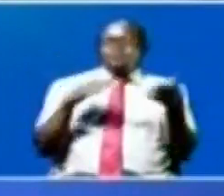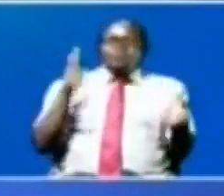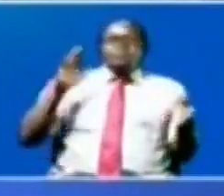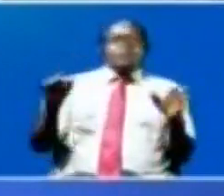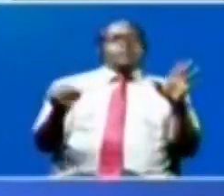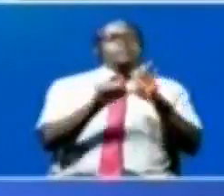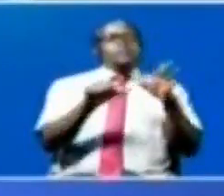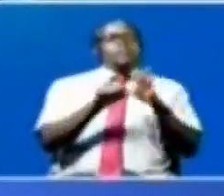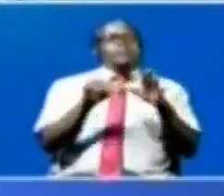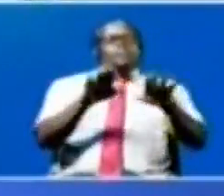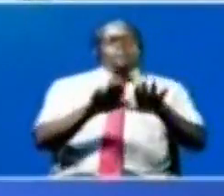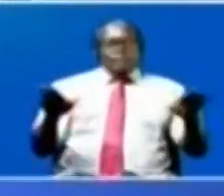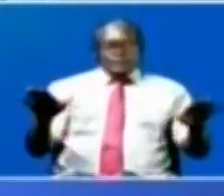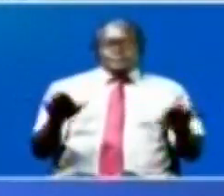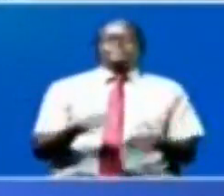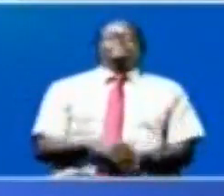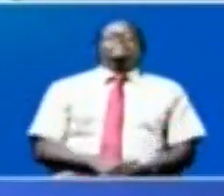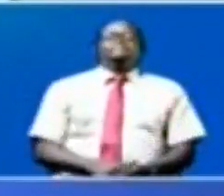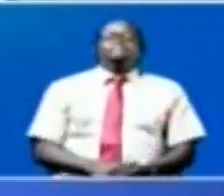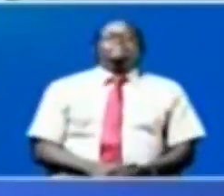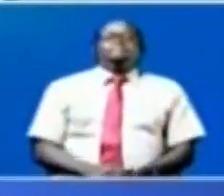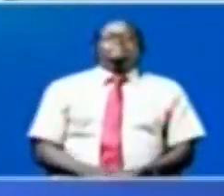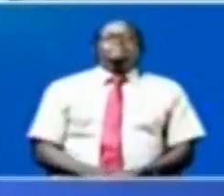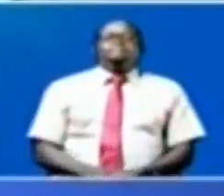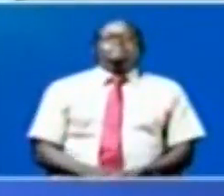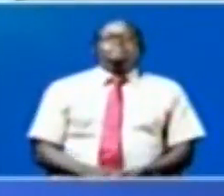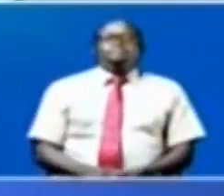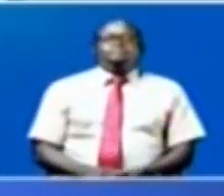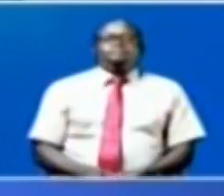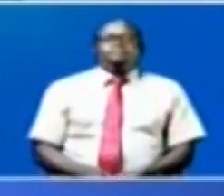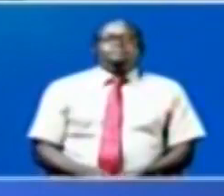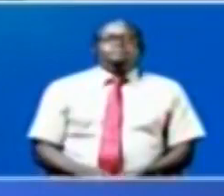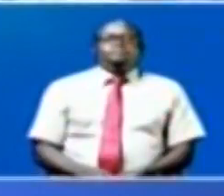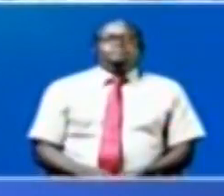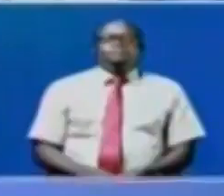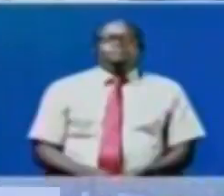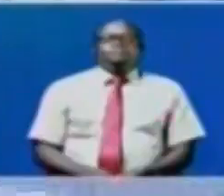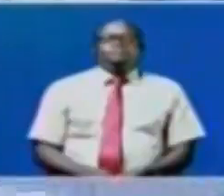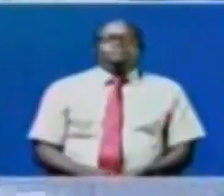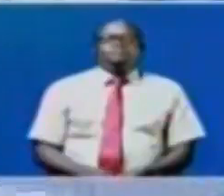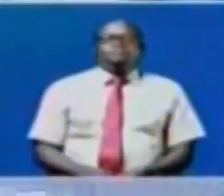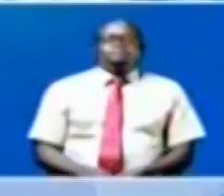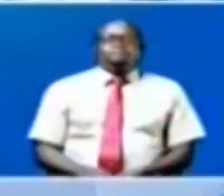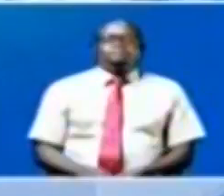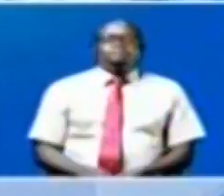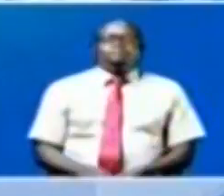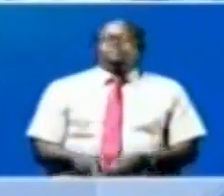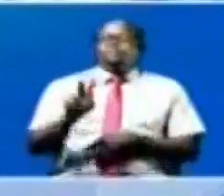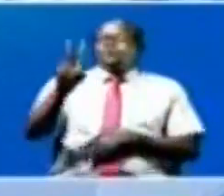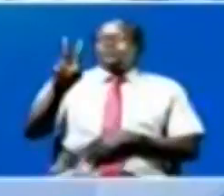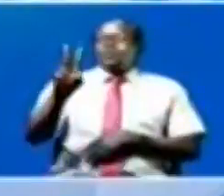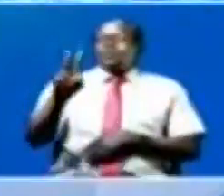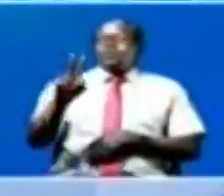emotive subject of land. Elphas Lagat, KTN News, Nakuru County. Now, about 2 weeks